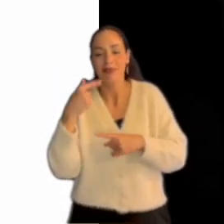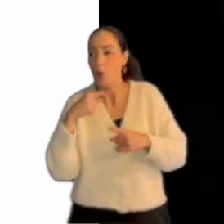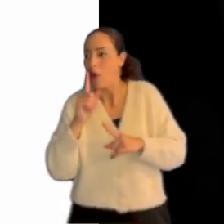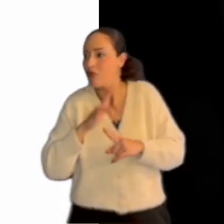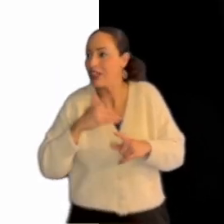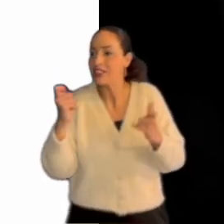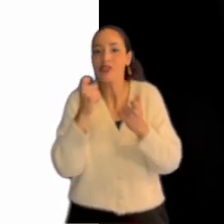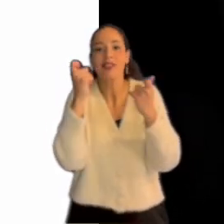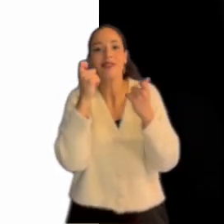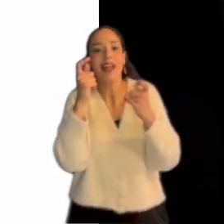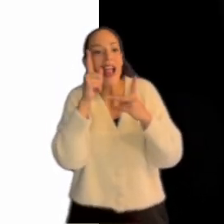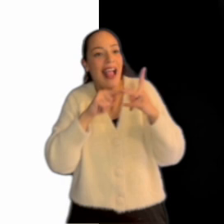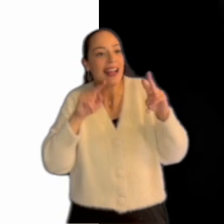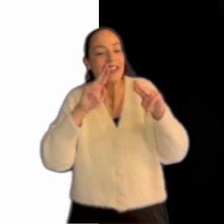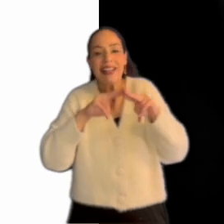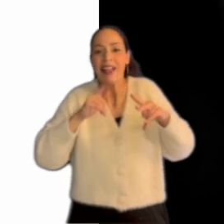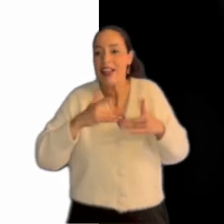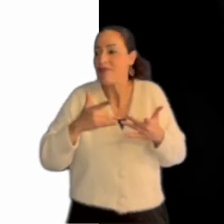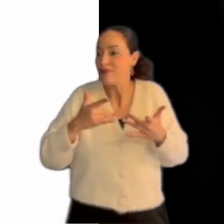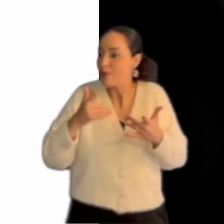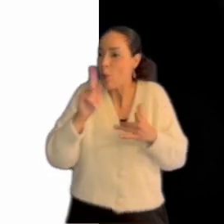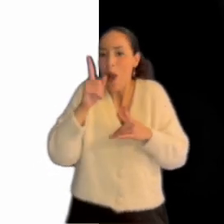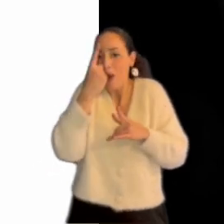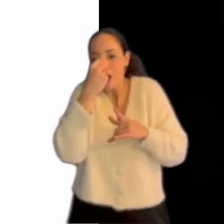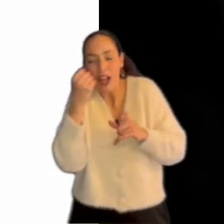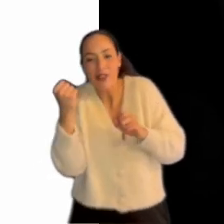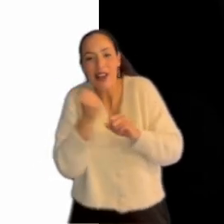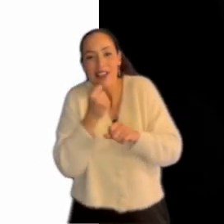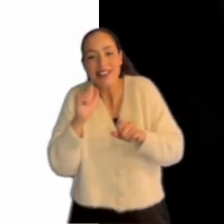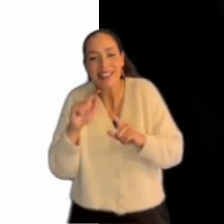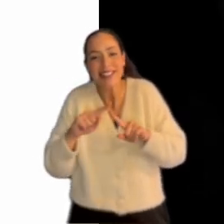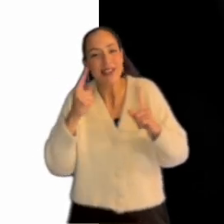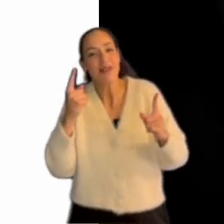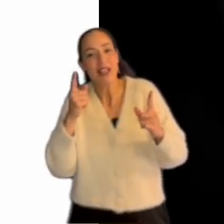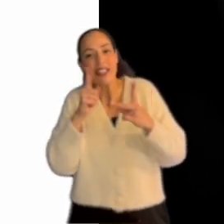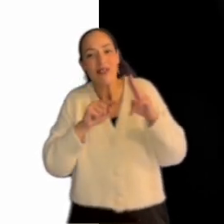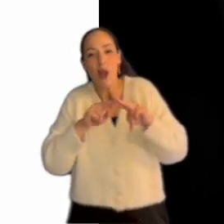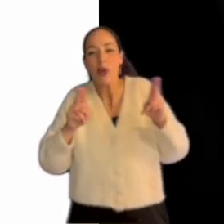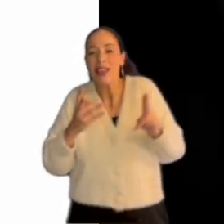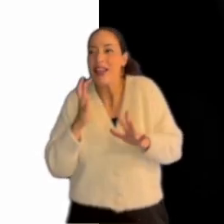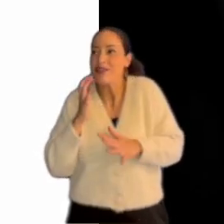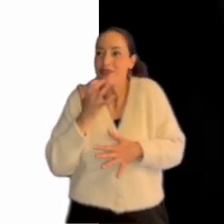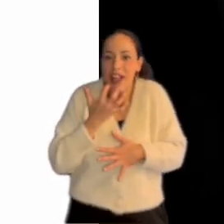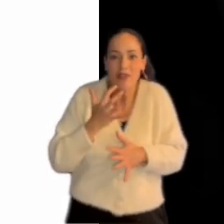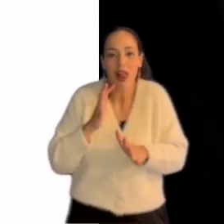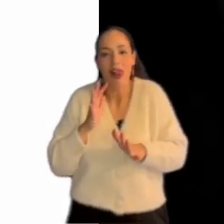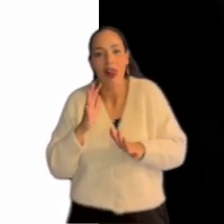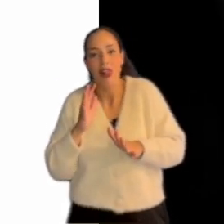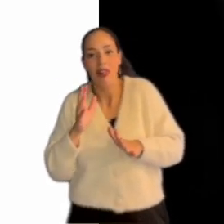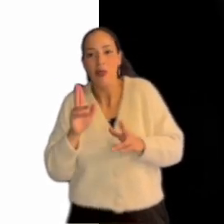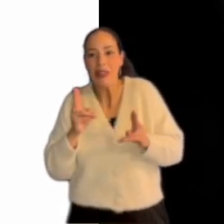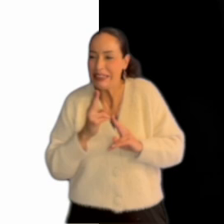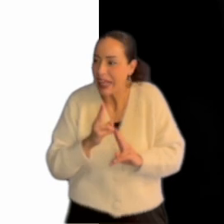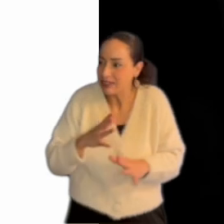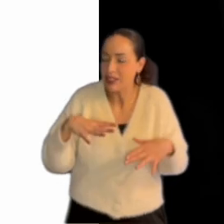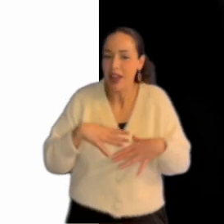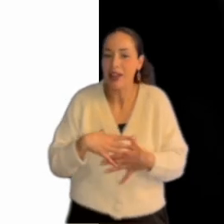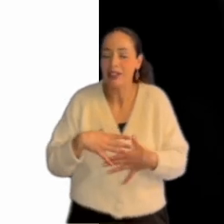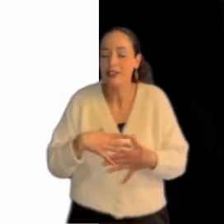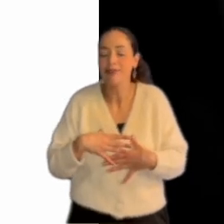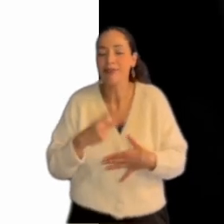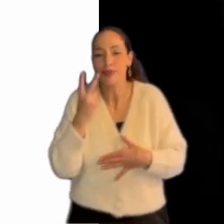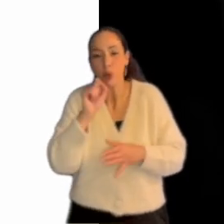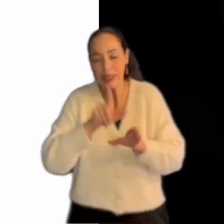less tired, depleted, and less intimidated, less afraid. Whilst much of my work over the past 2 decades has